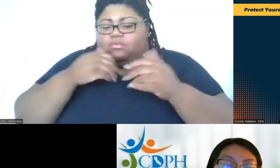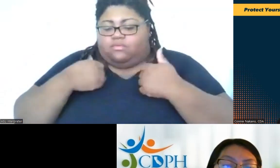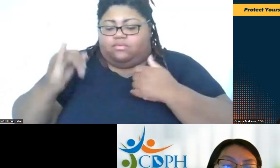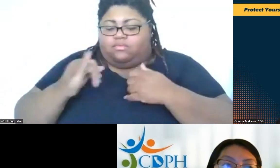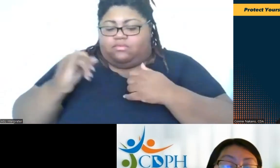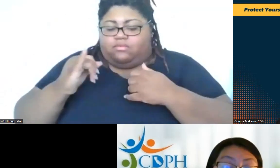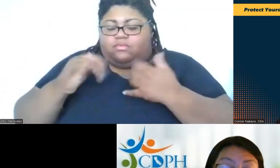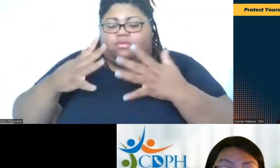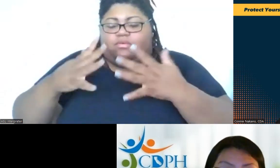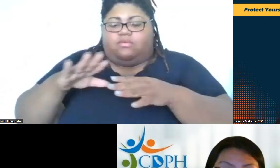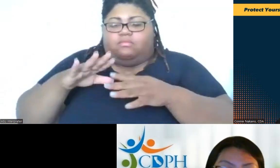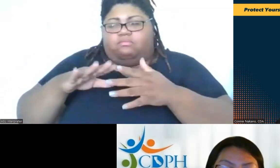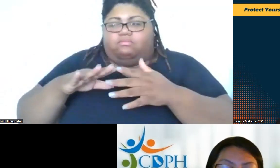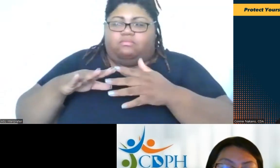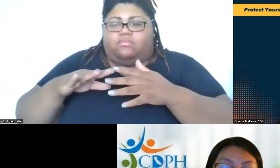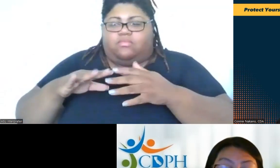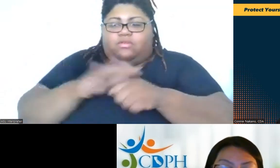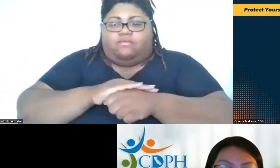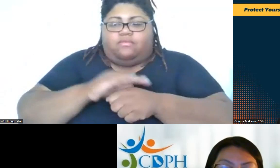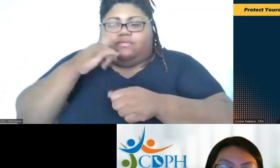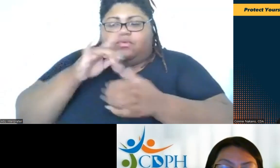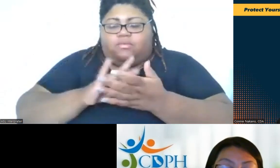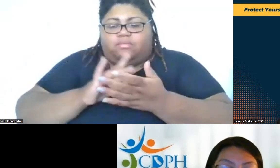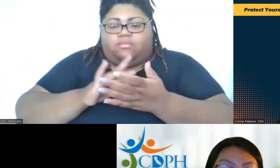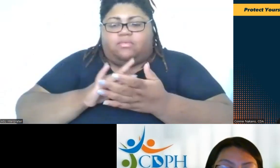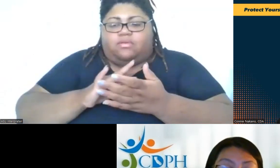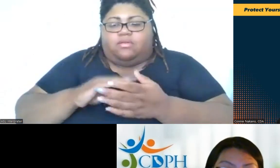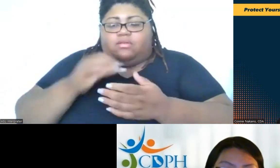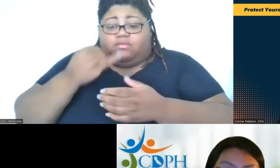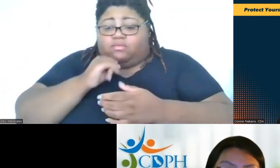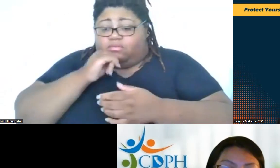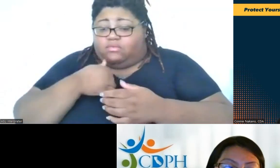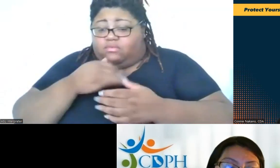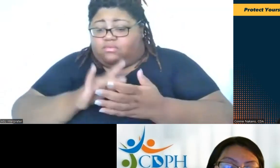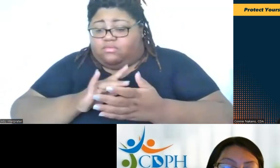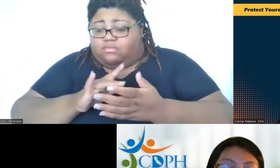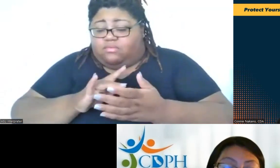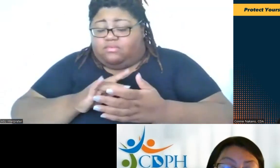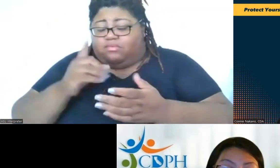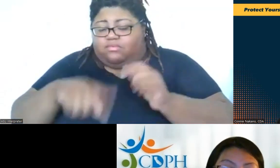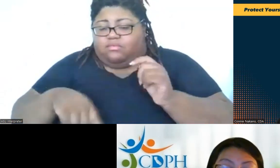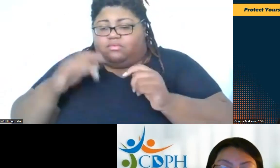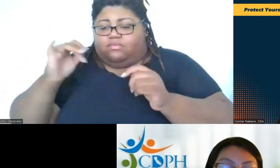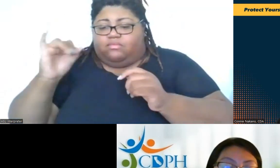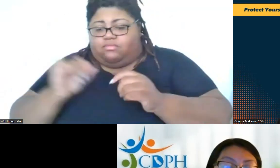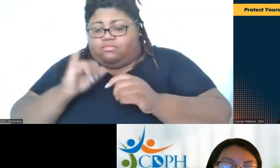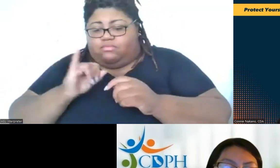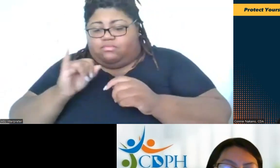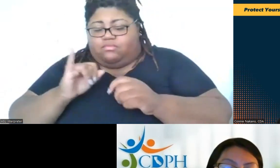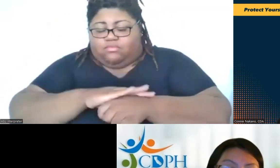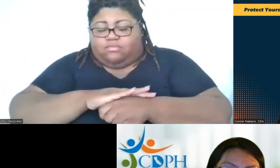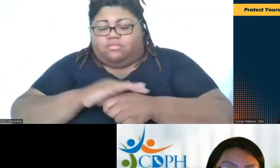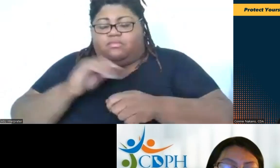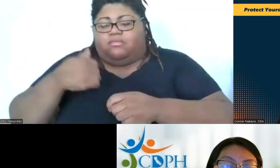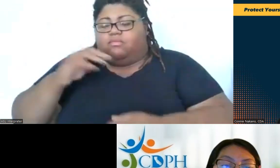covered. For those who are uninsured, Medi-Cal has an uninsured program that helps to cover testing